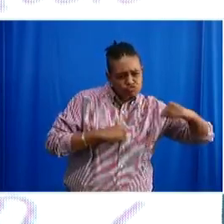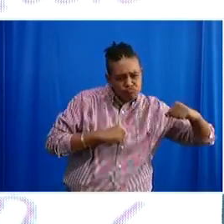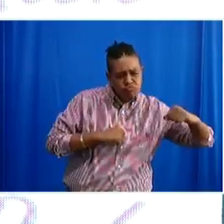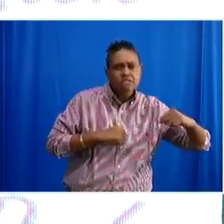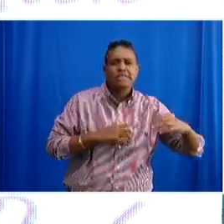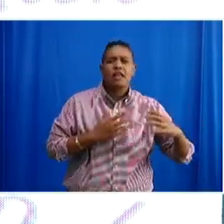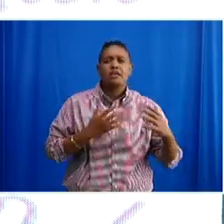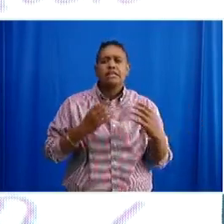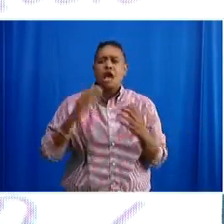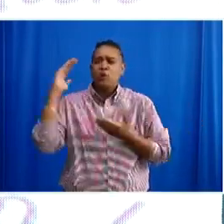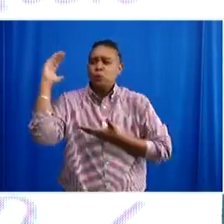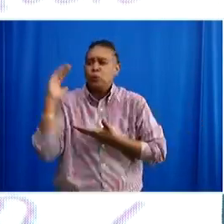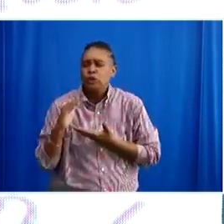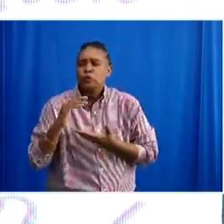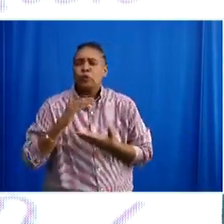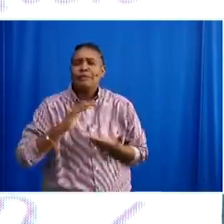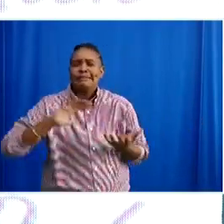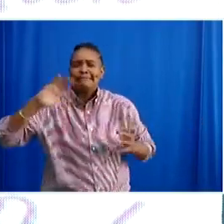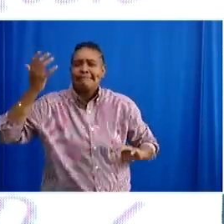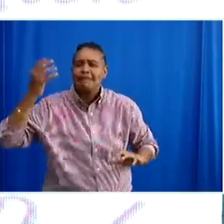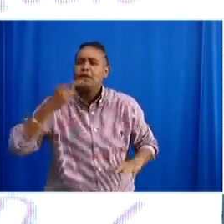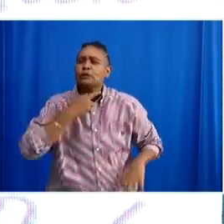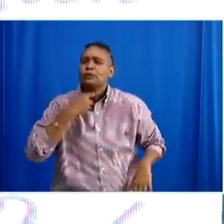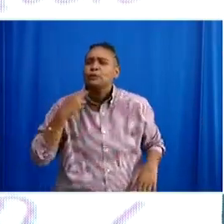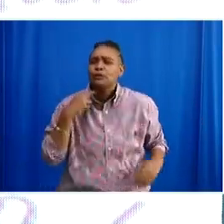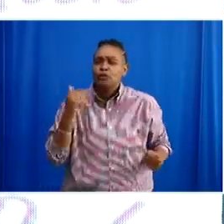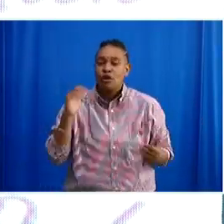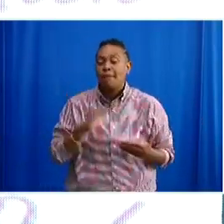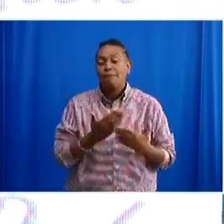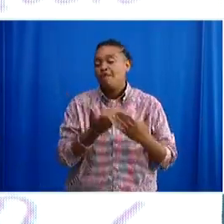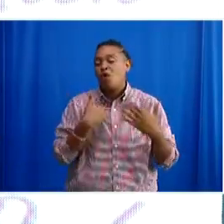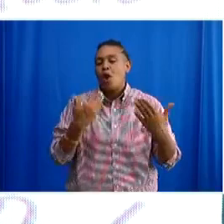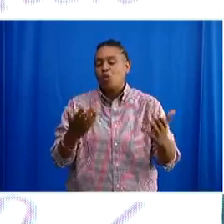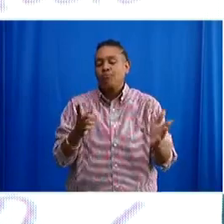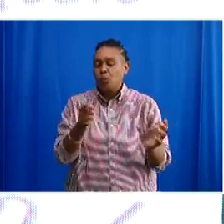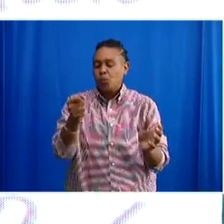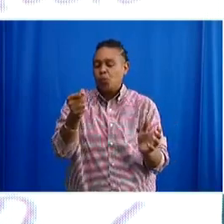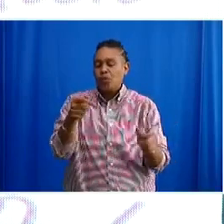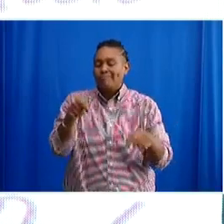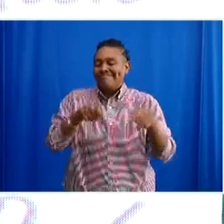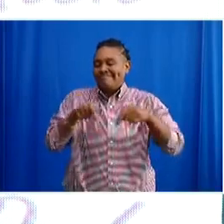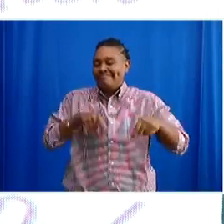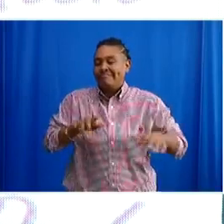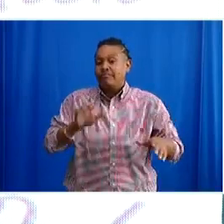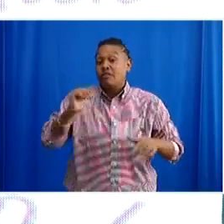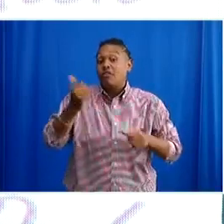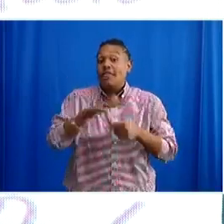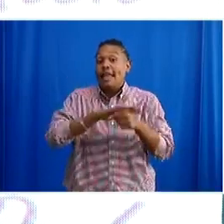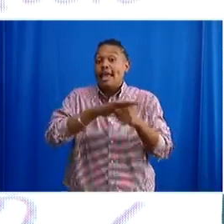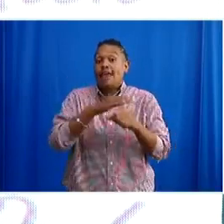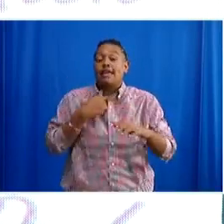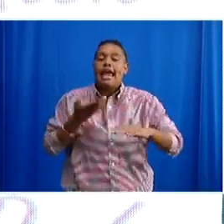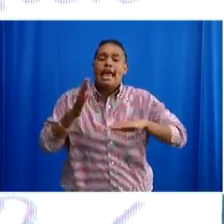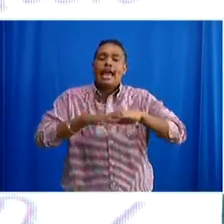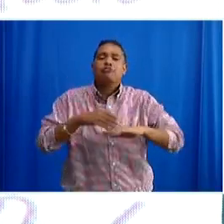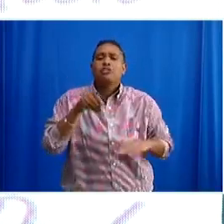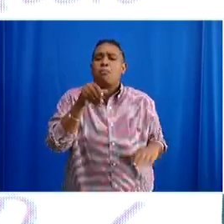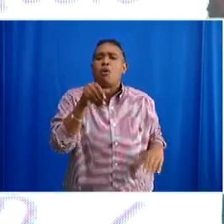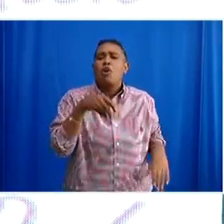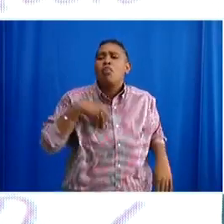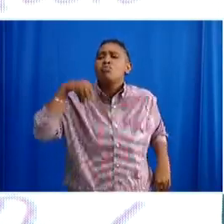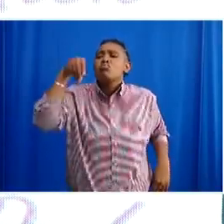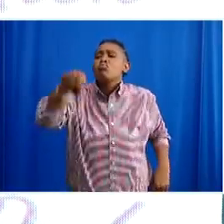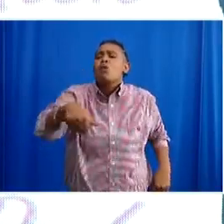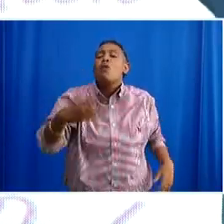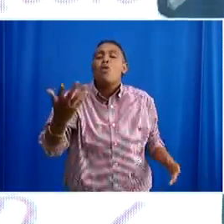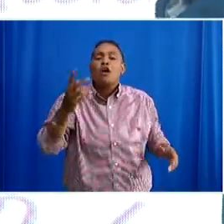against disaster, well, I should mention another area that, before I go on to that, another area that increased fiscal space has allowed us to do is to